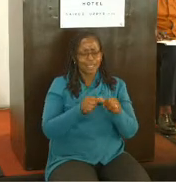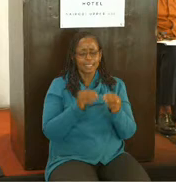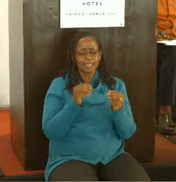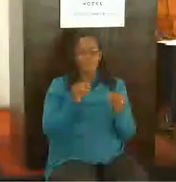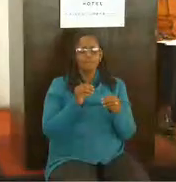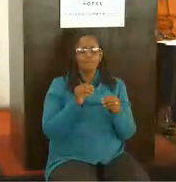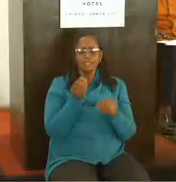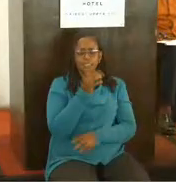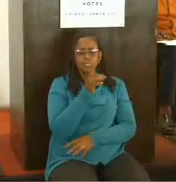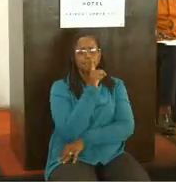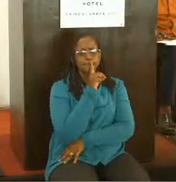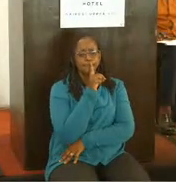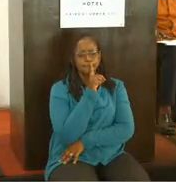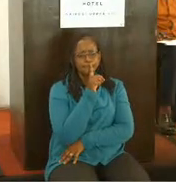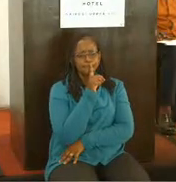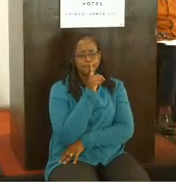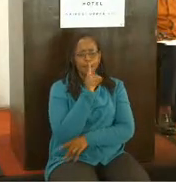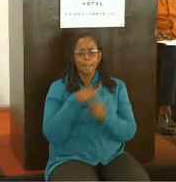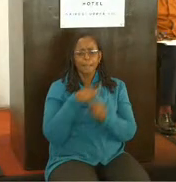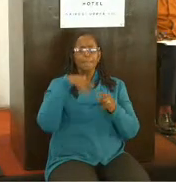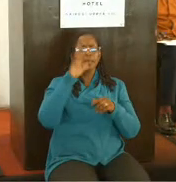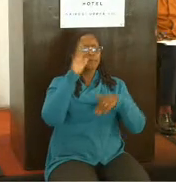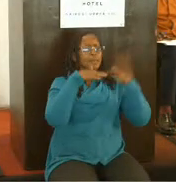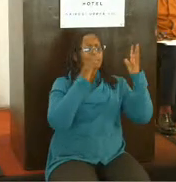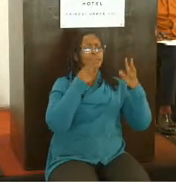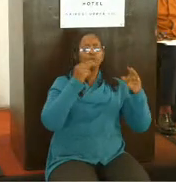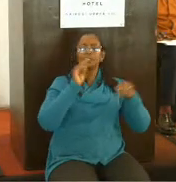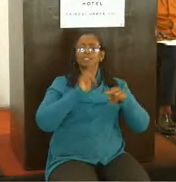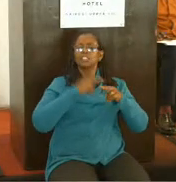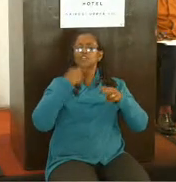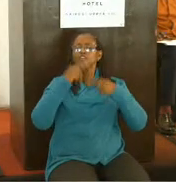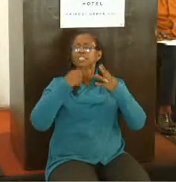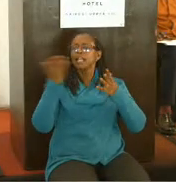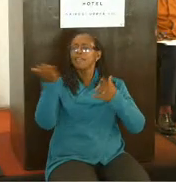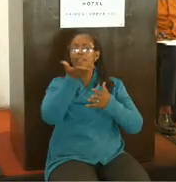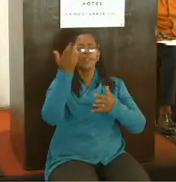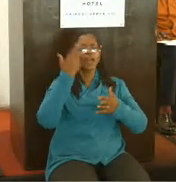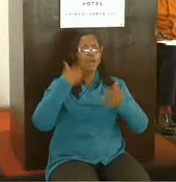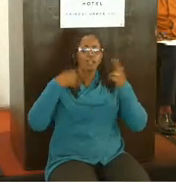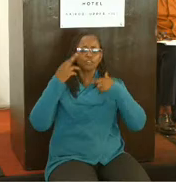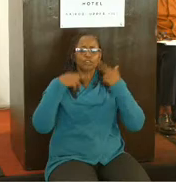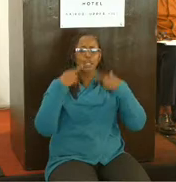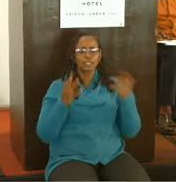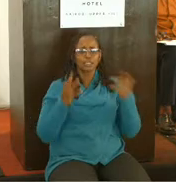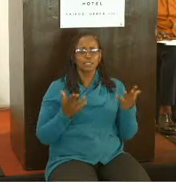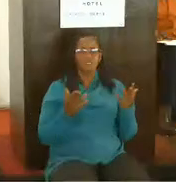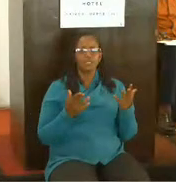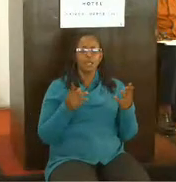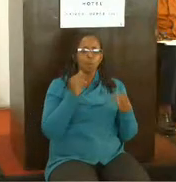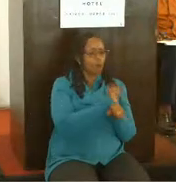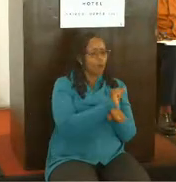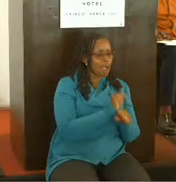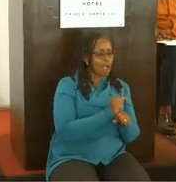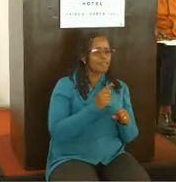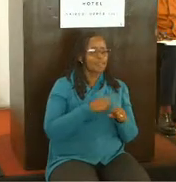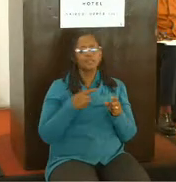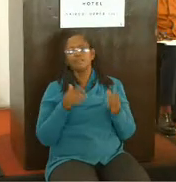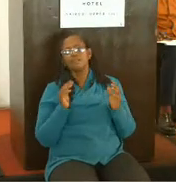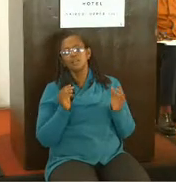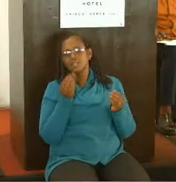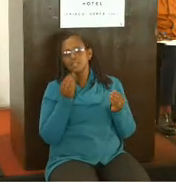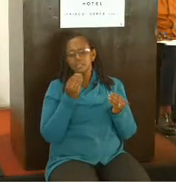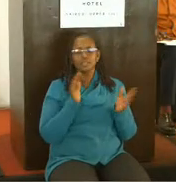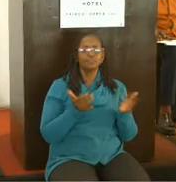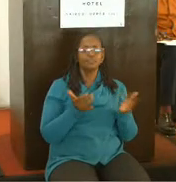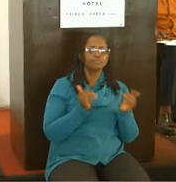tables whereas adults are sitting in cafes and restaurants and at work and they're being allowed to